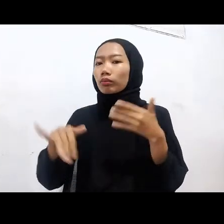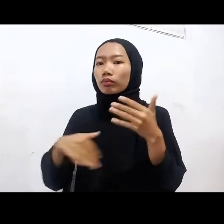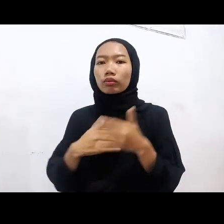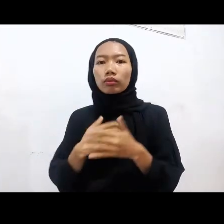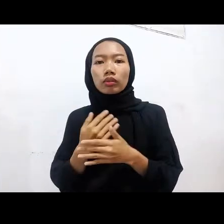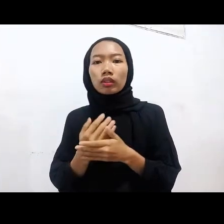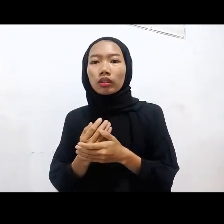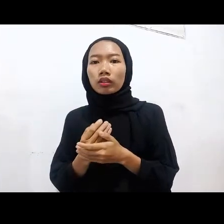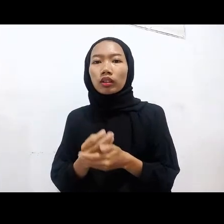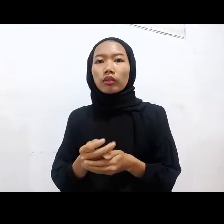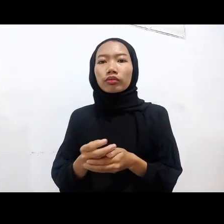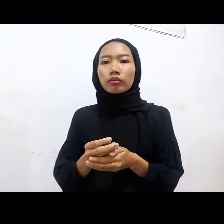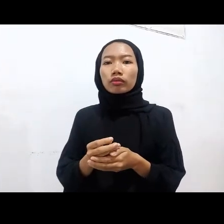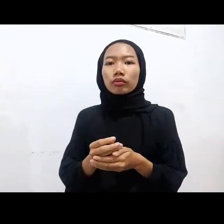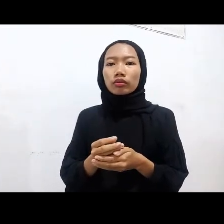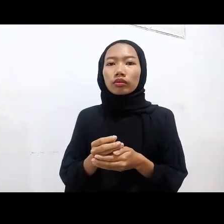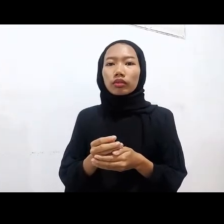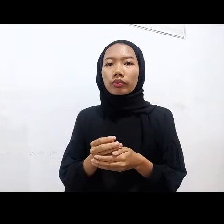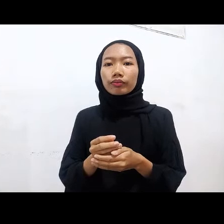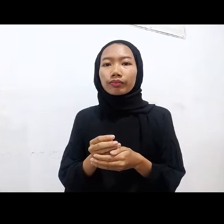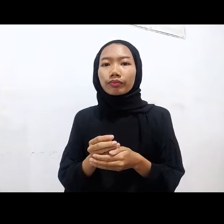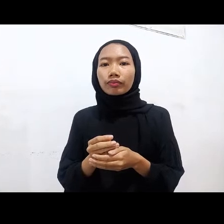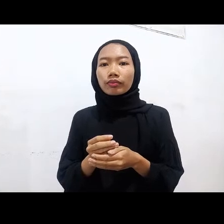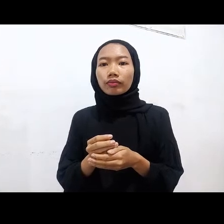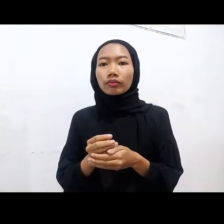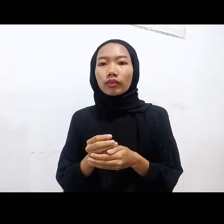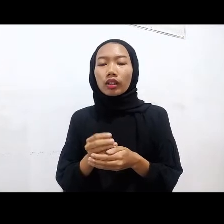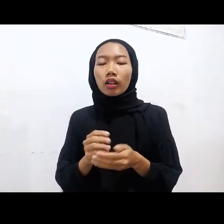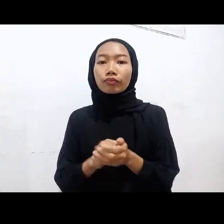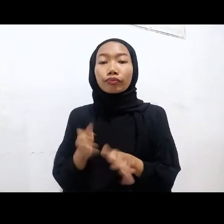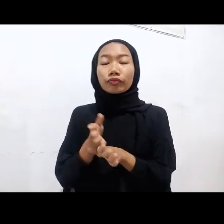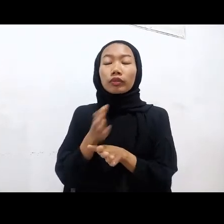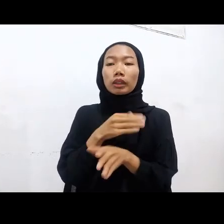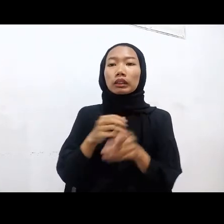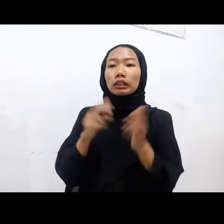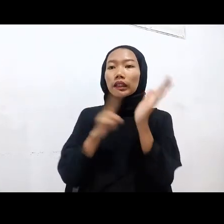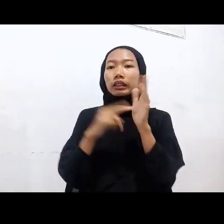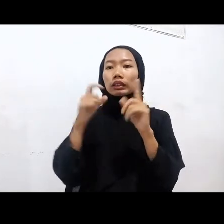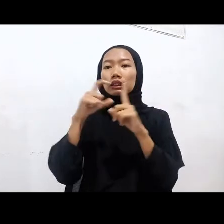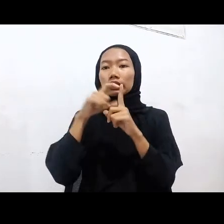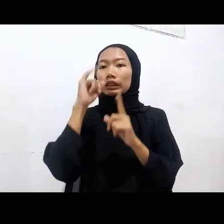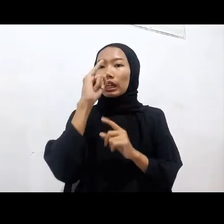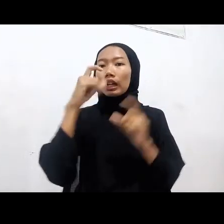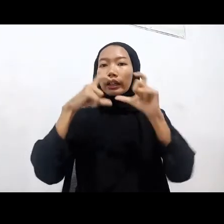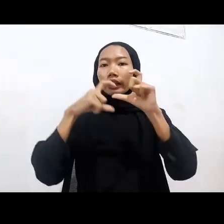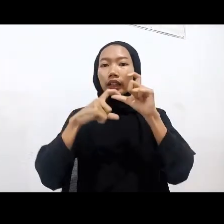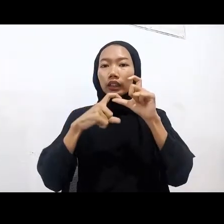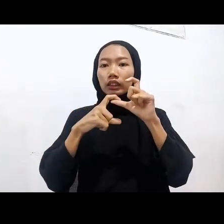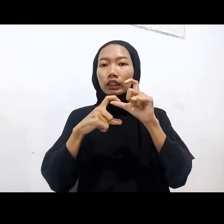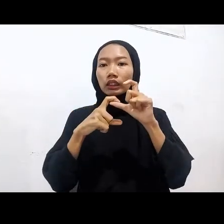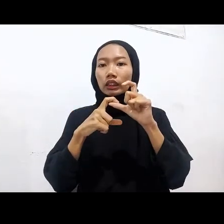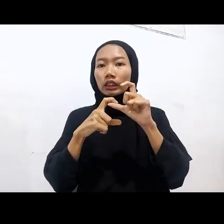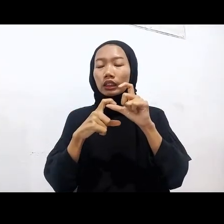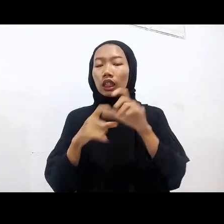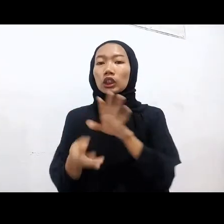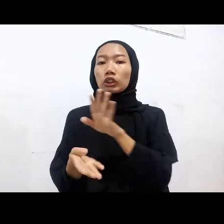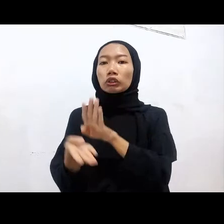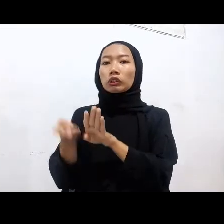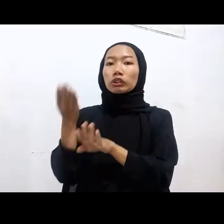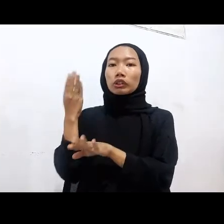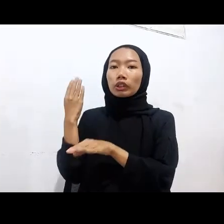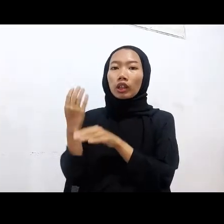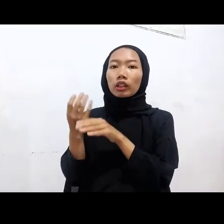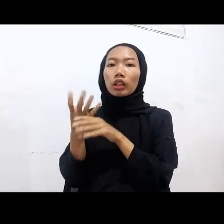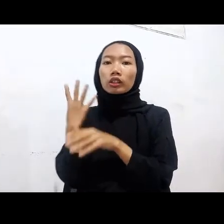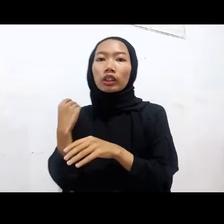the NDIS, so the NDIS has three parts. The first part of it is for those things that